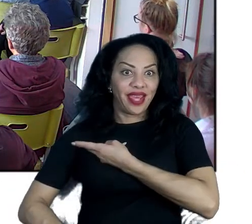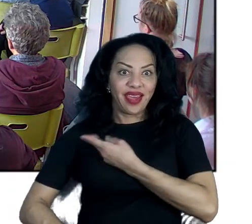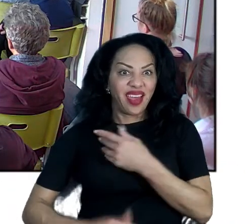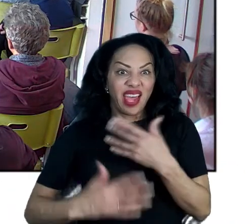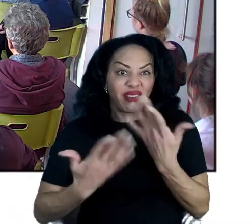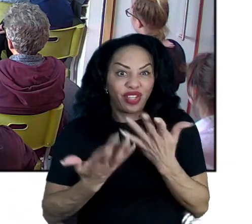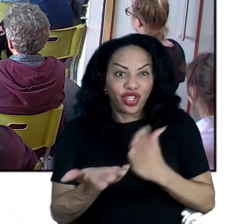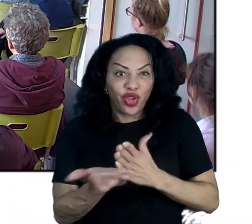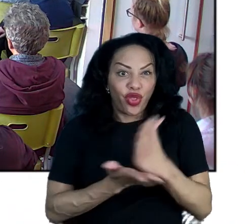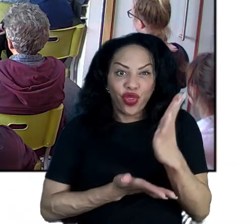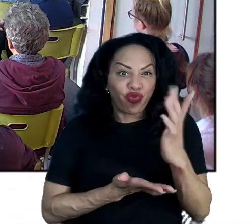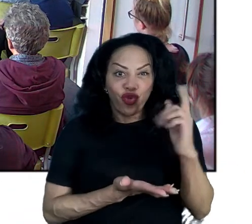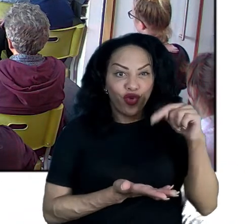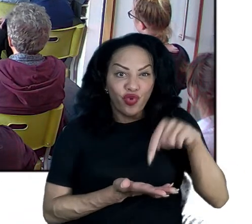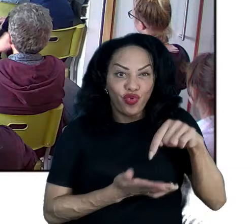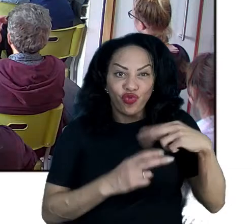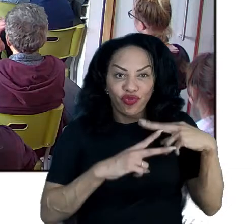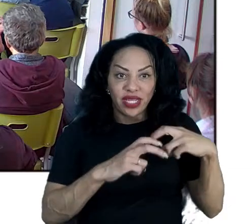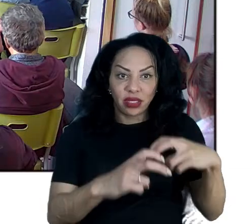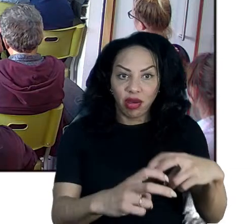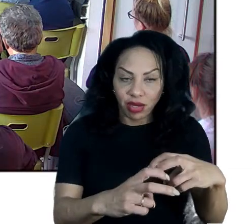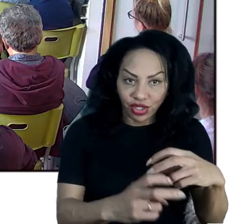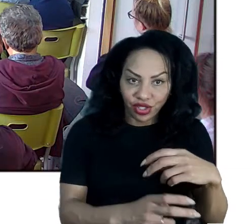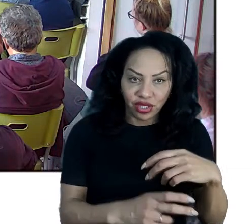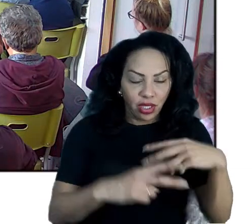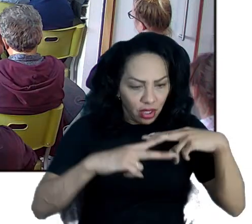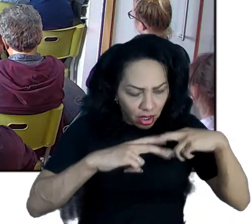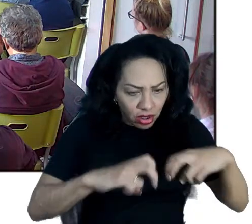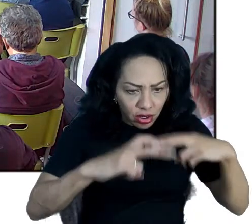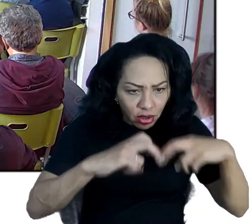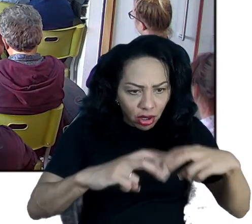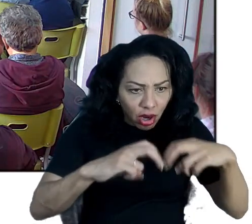couldn't divorce what I was handling from what had created it,